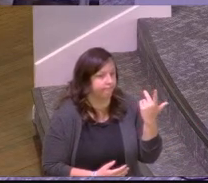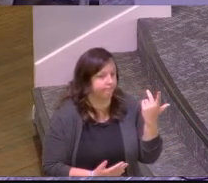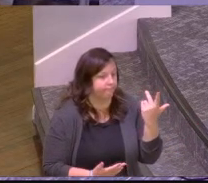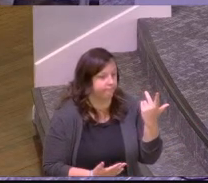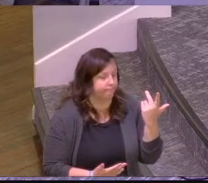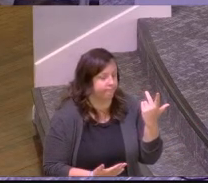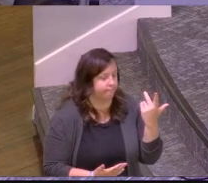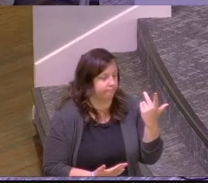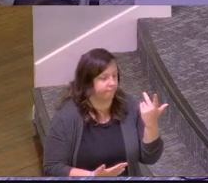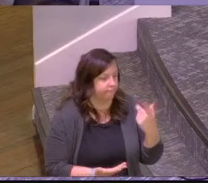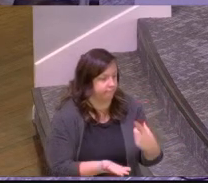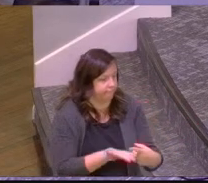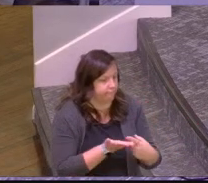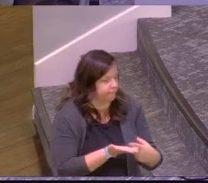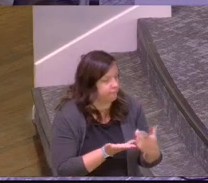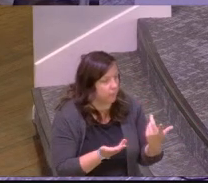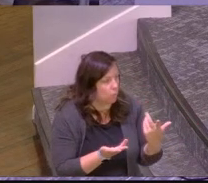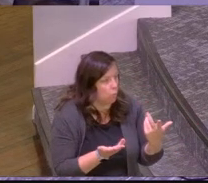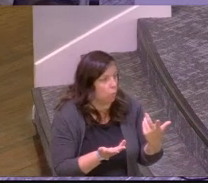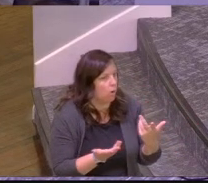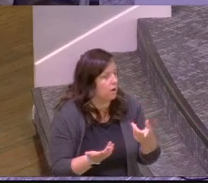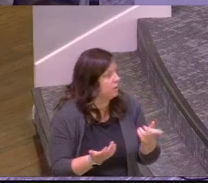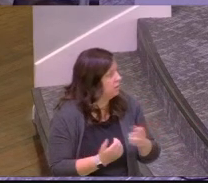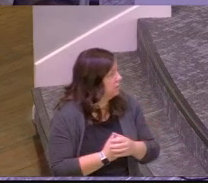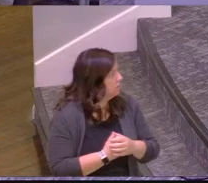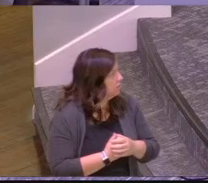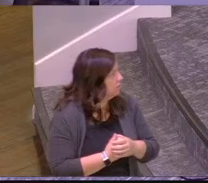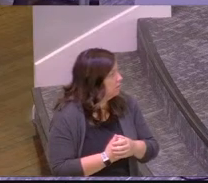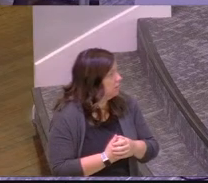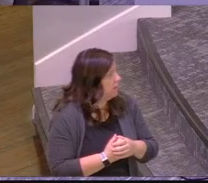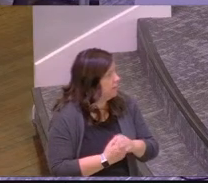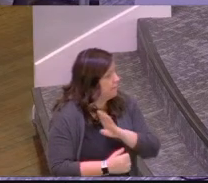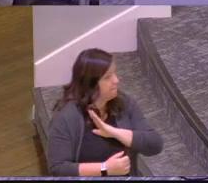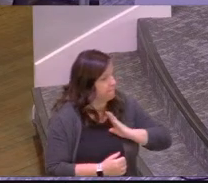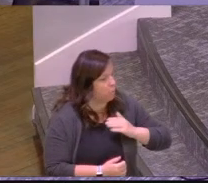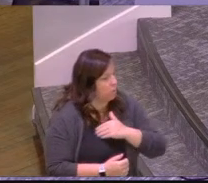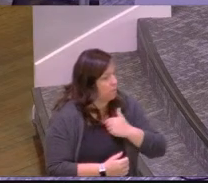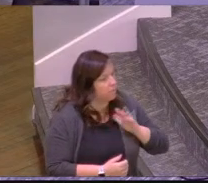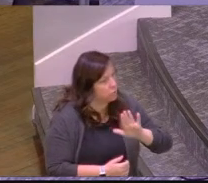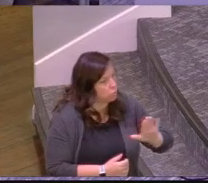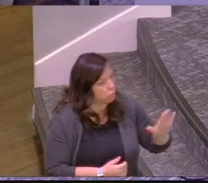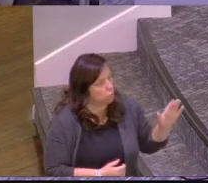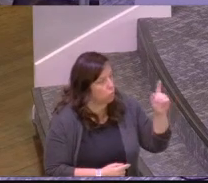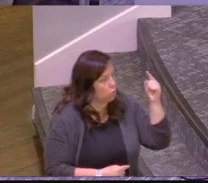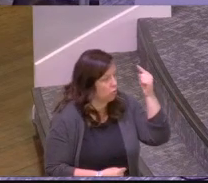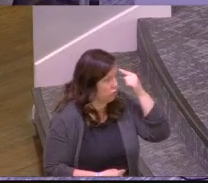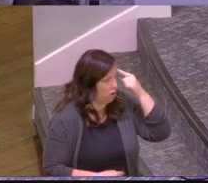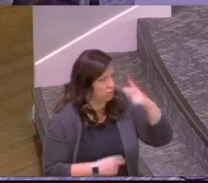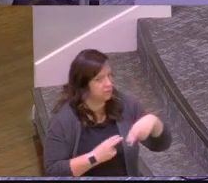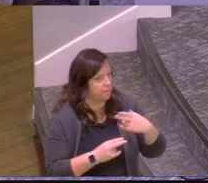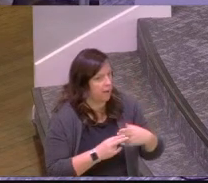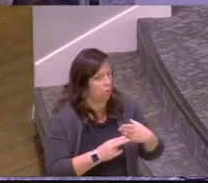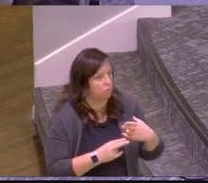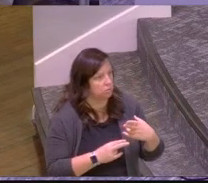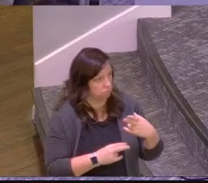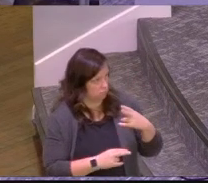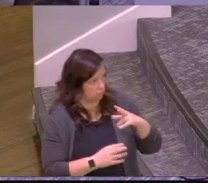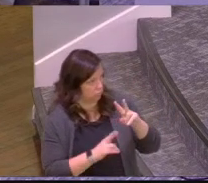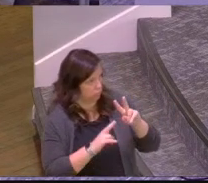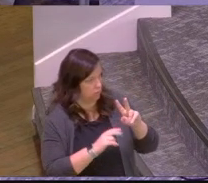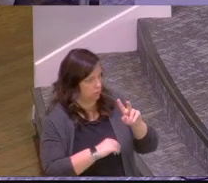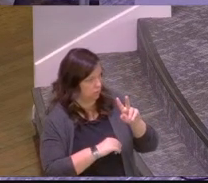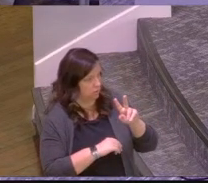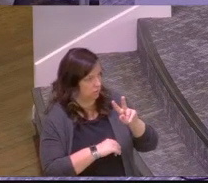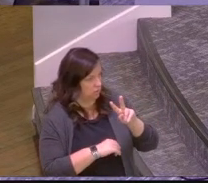perhaps what you as board members, what your thoughts are on the results of the survey and if that has